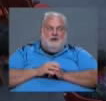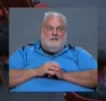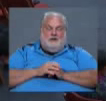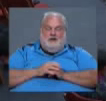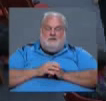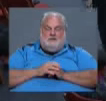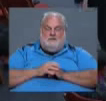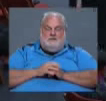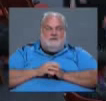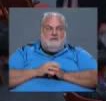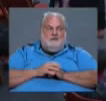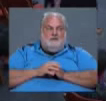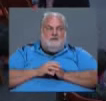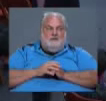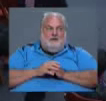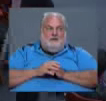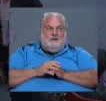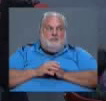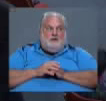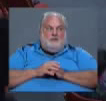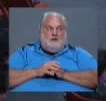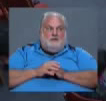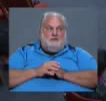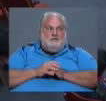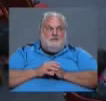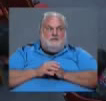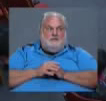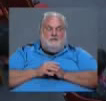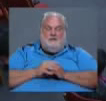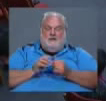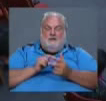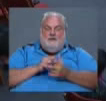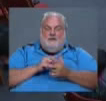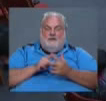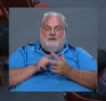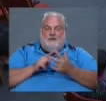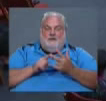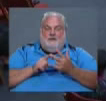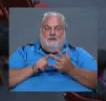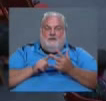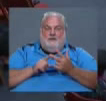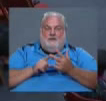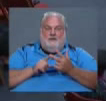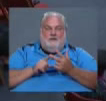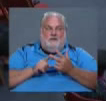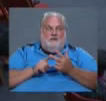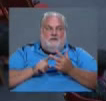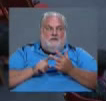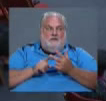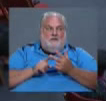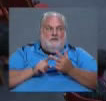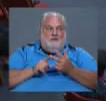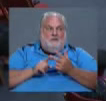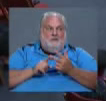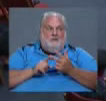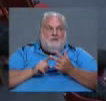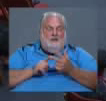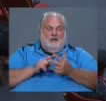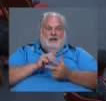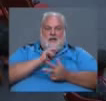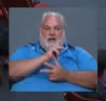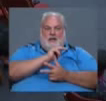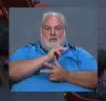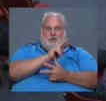I guess we might have, I take that back. I guess we've got, Is 9 separate? we got M2